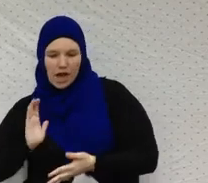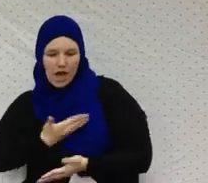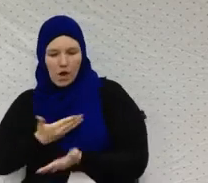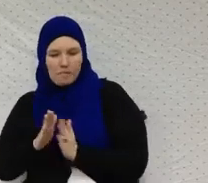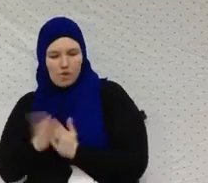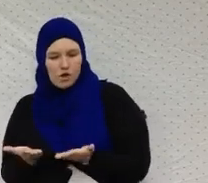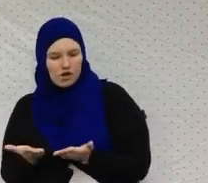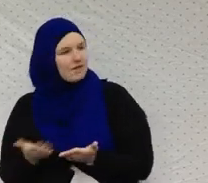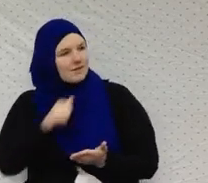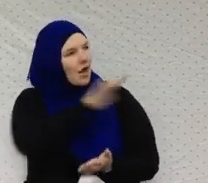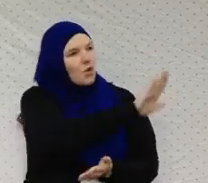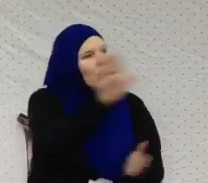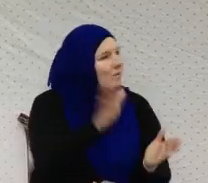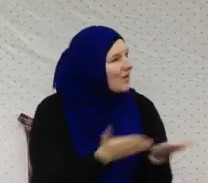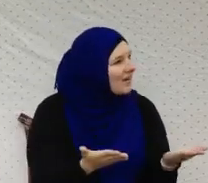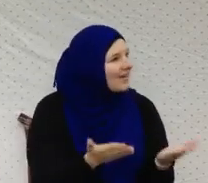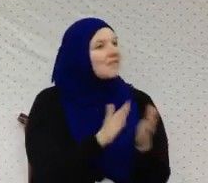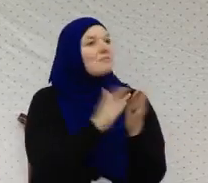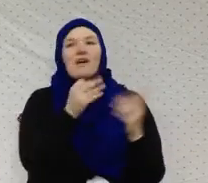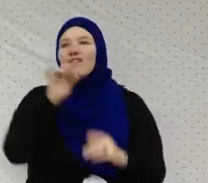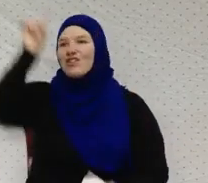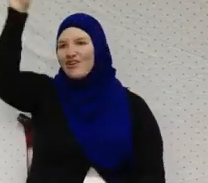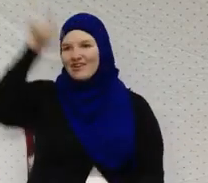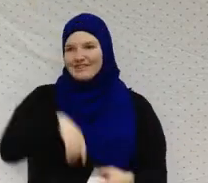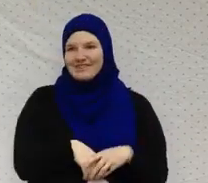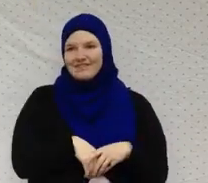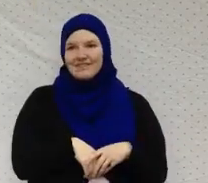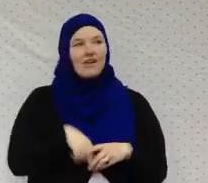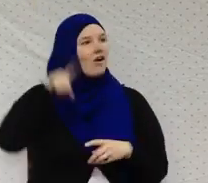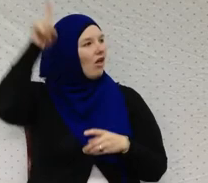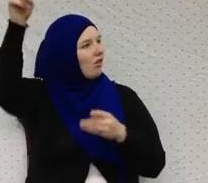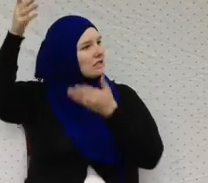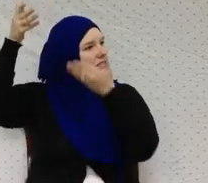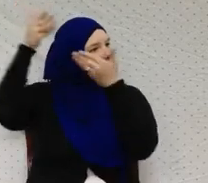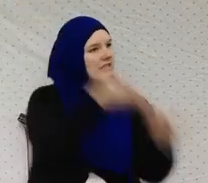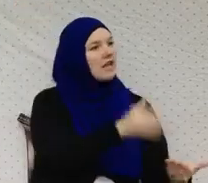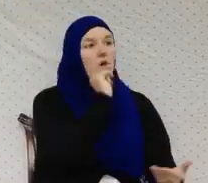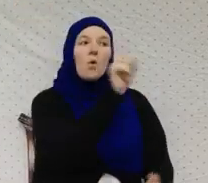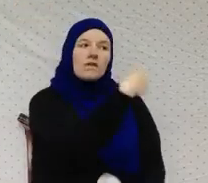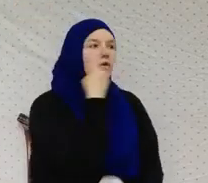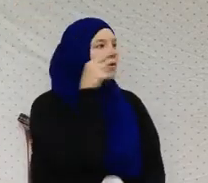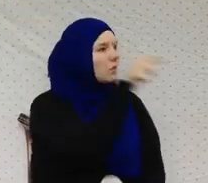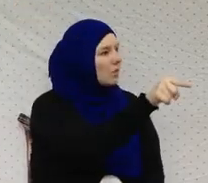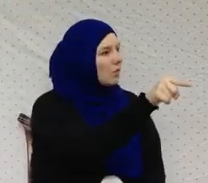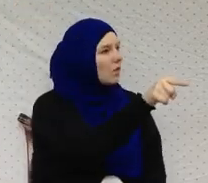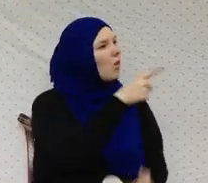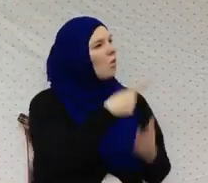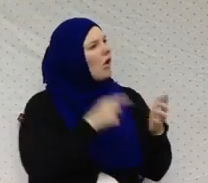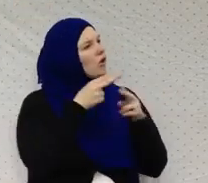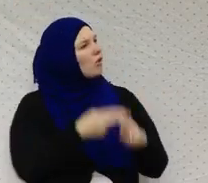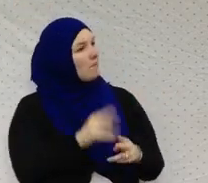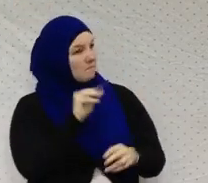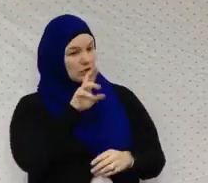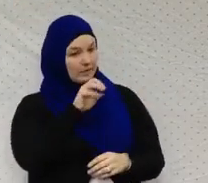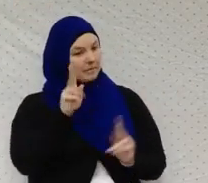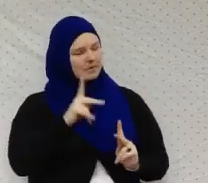book. It is not your book. It is the book of Allah. And He has sent it down for everybody, not only for you. So why